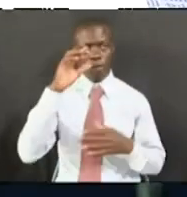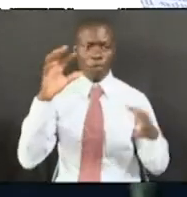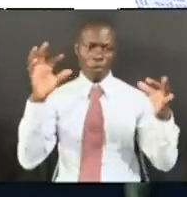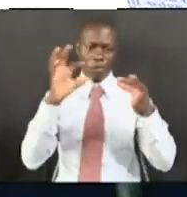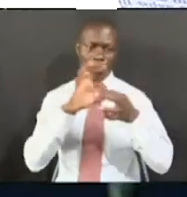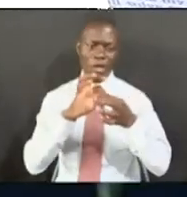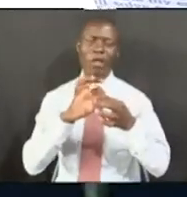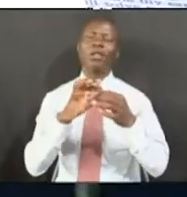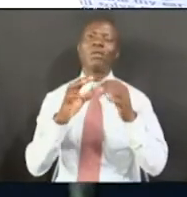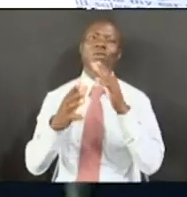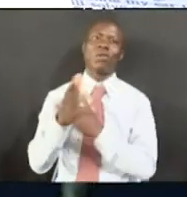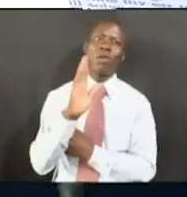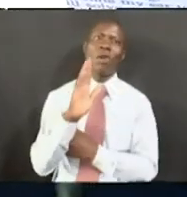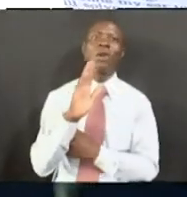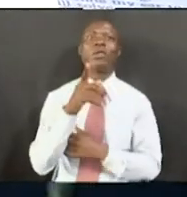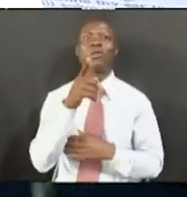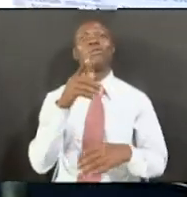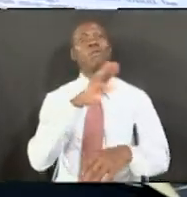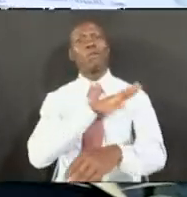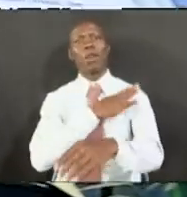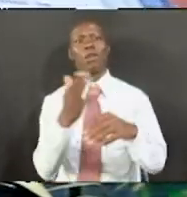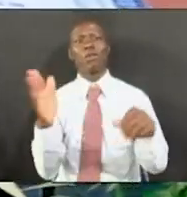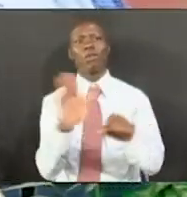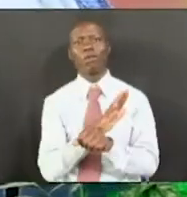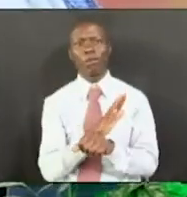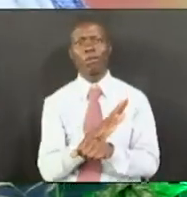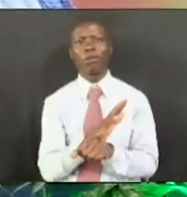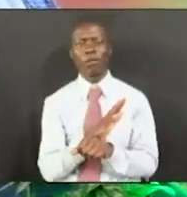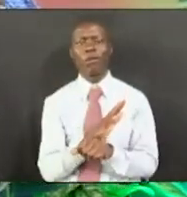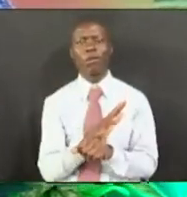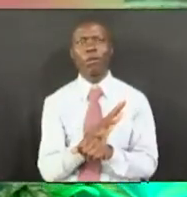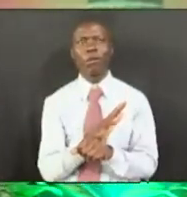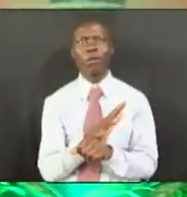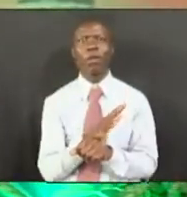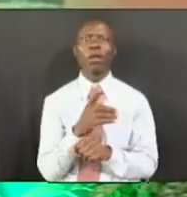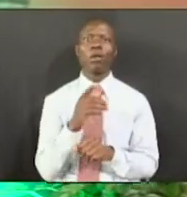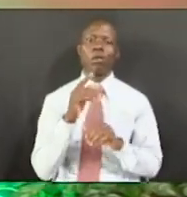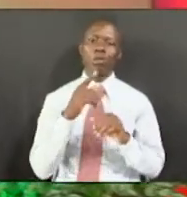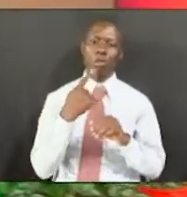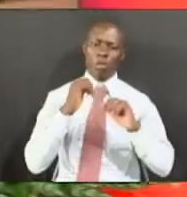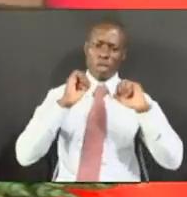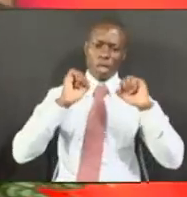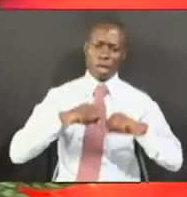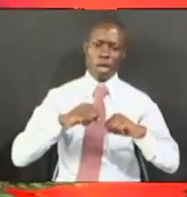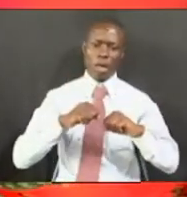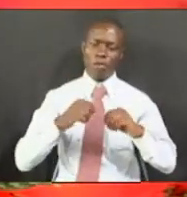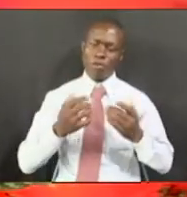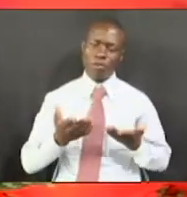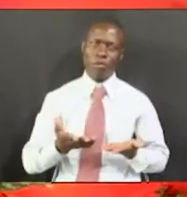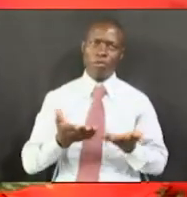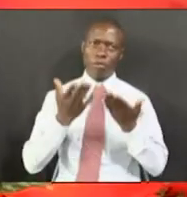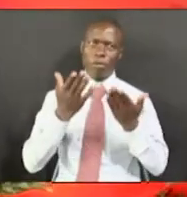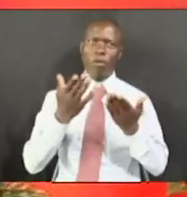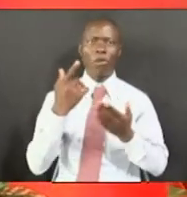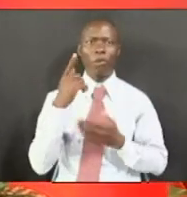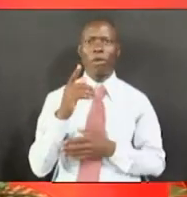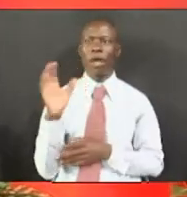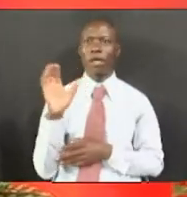God, you are powerful. Partner the one who is able to raise back your Lazarus from the